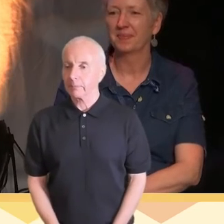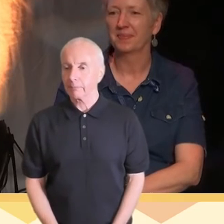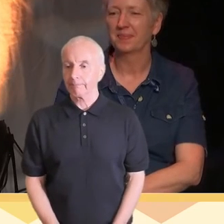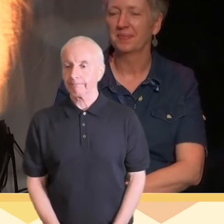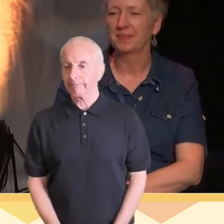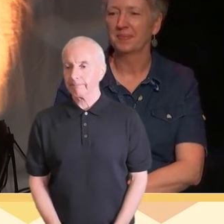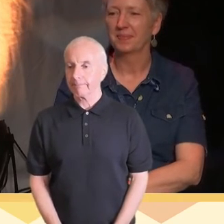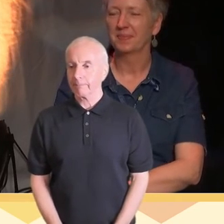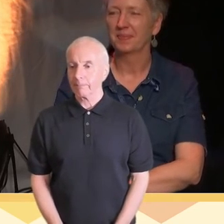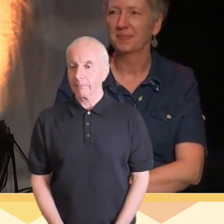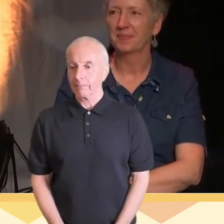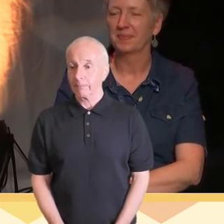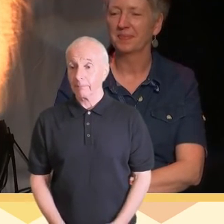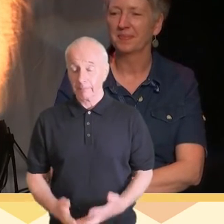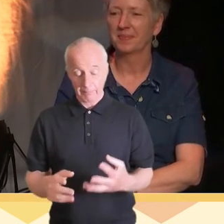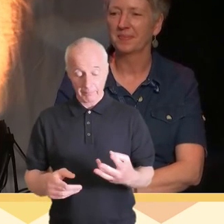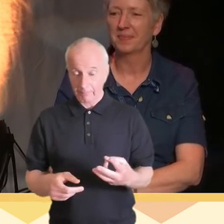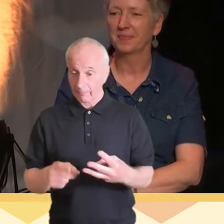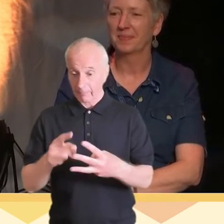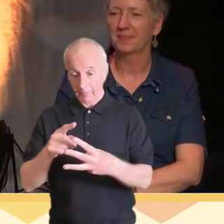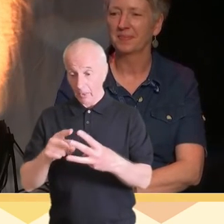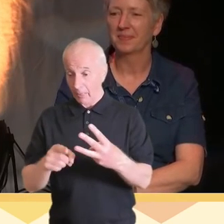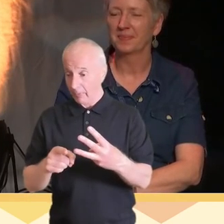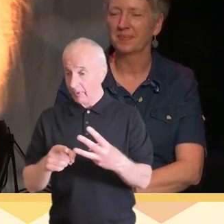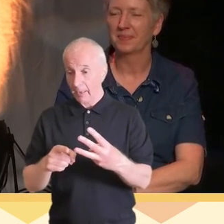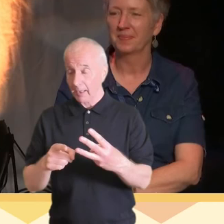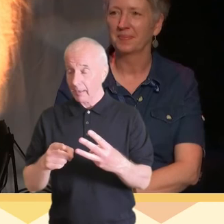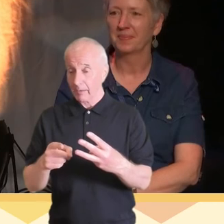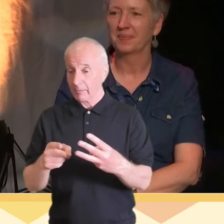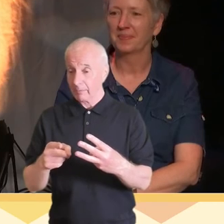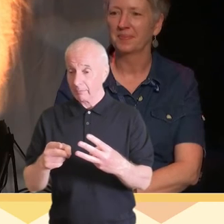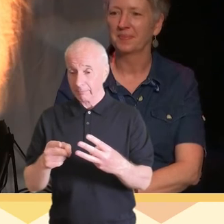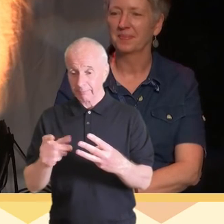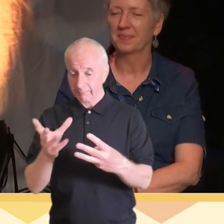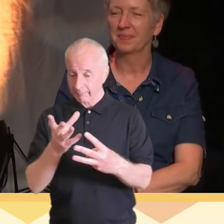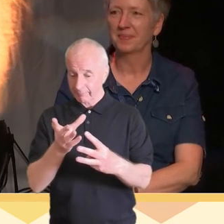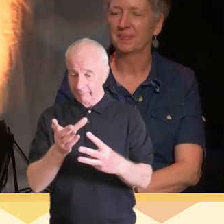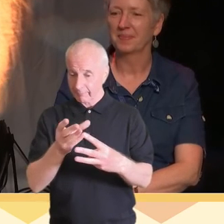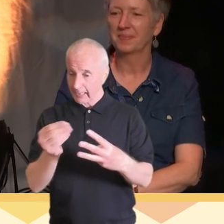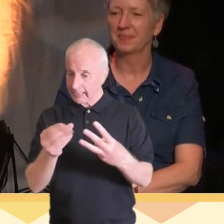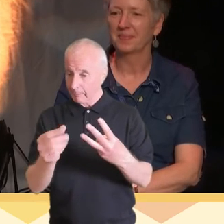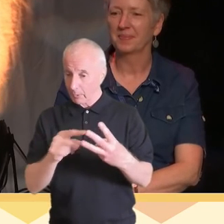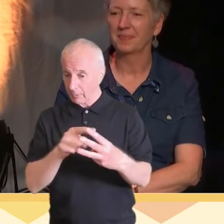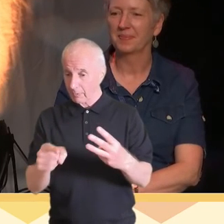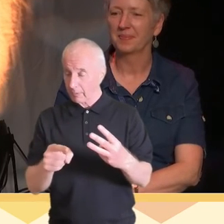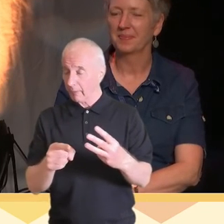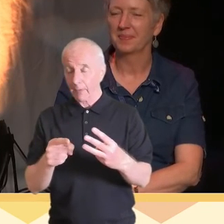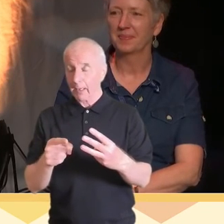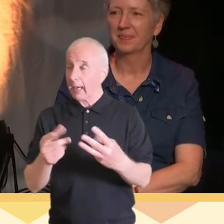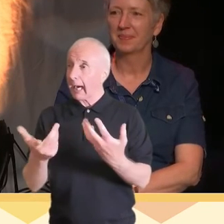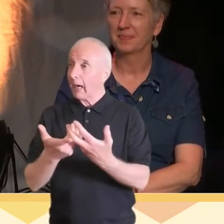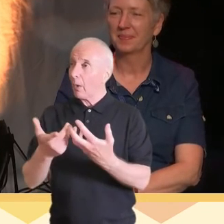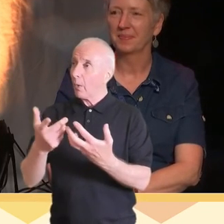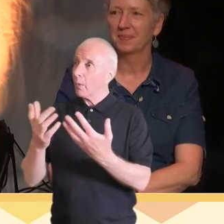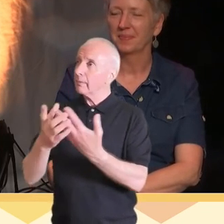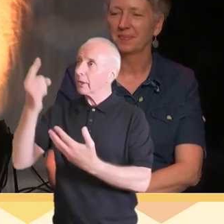Brilliant. So these are all fantastic examples of great collaborative working for the sake of the kingdom, I'm sure you'll agree. And just to